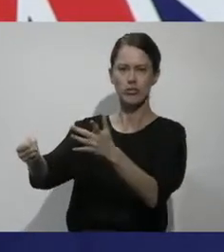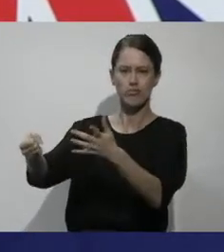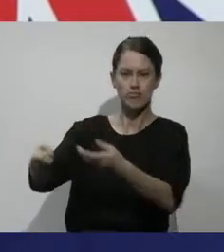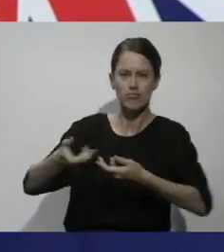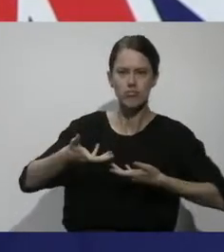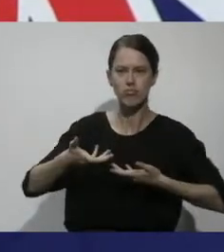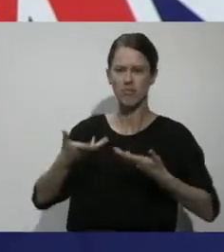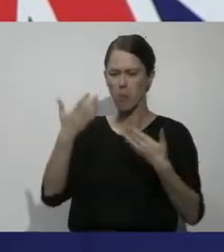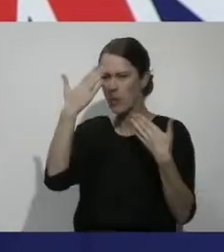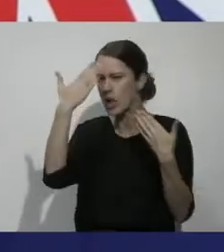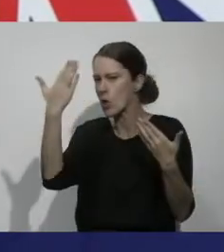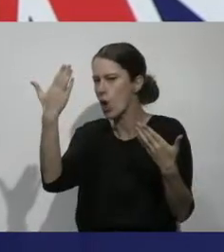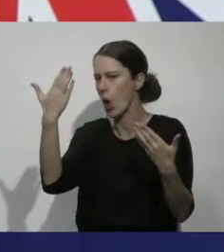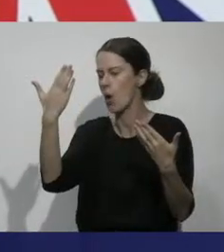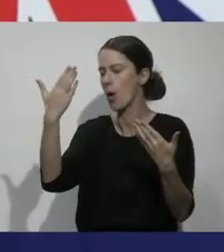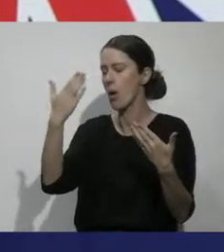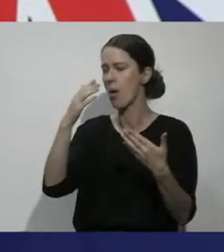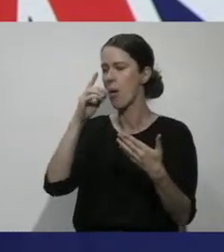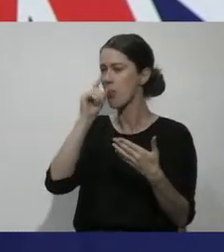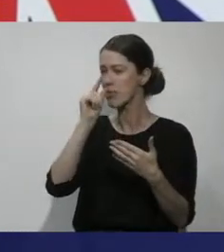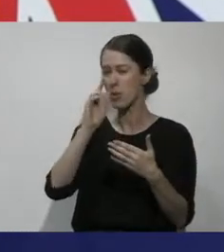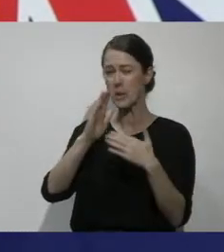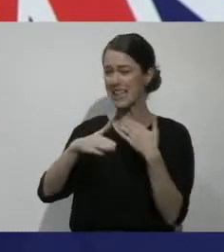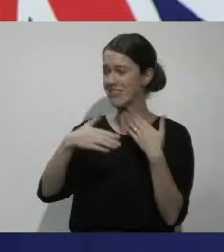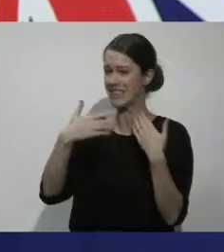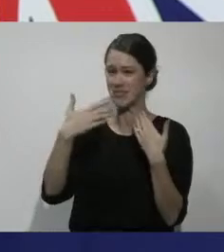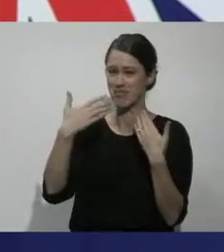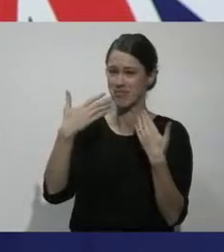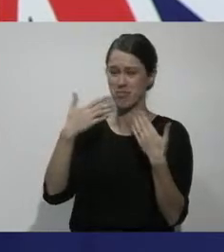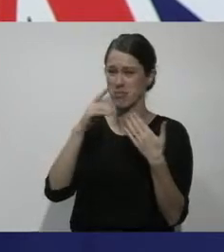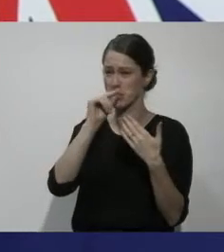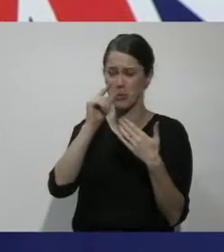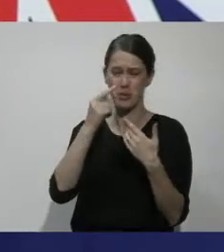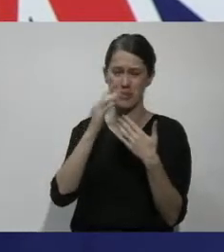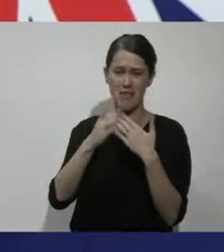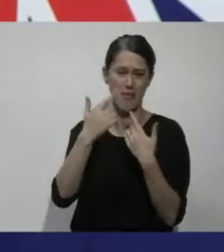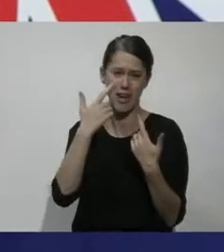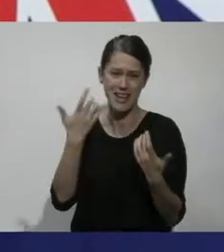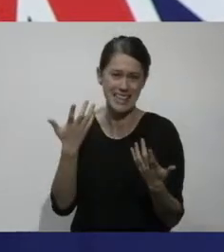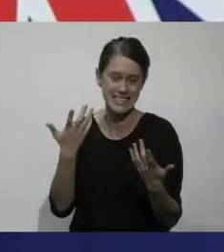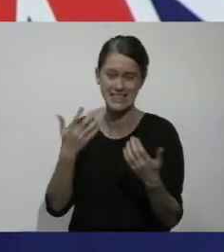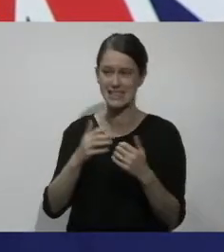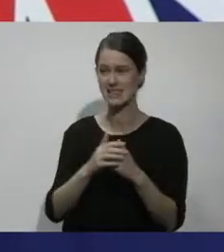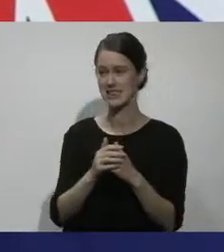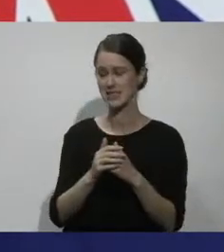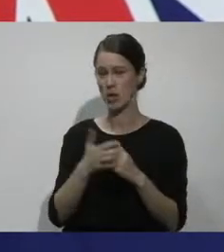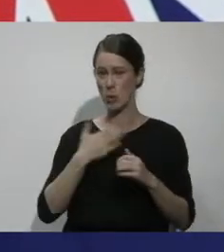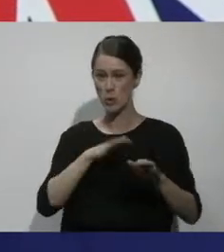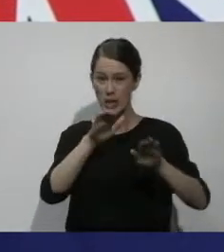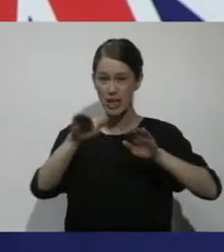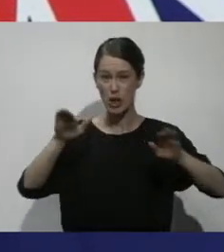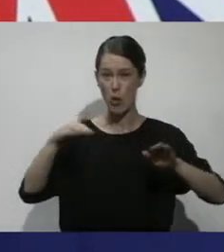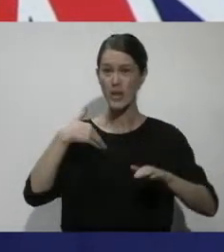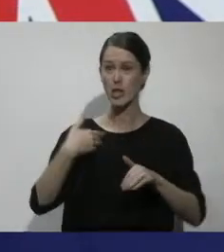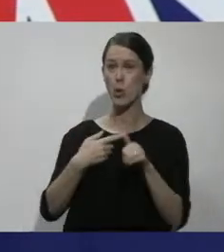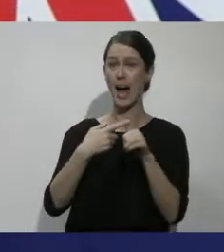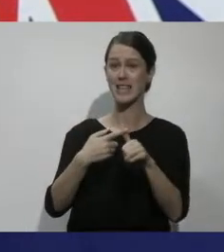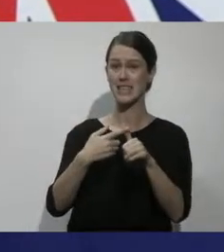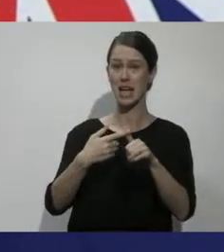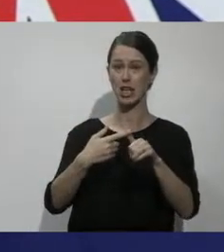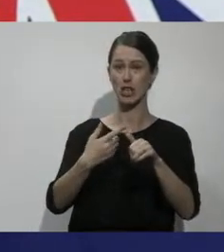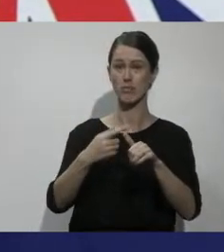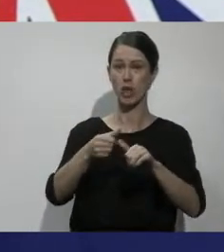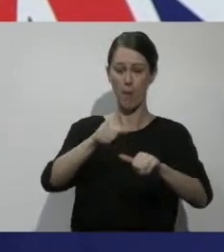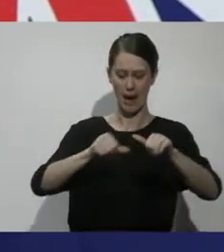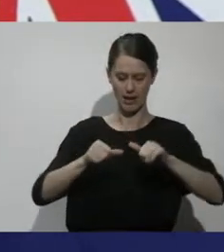but we may not know. And so what I would prepare everyone for, we do not necessarily need to answer that question